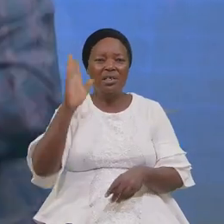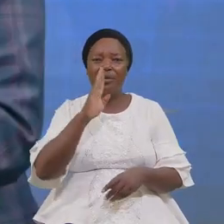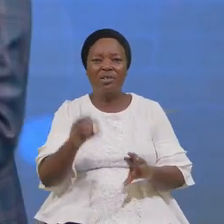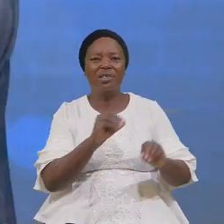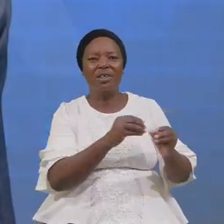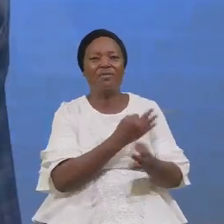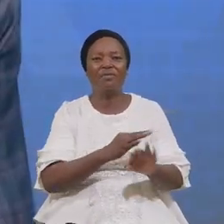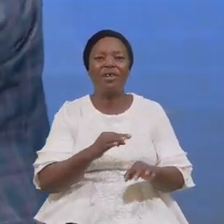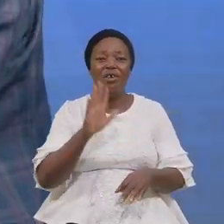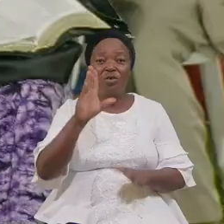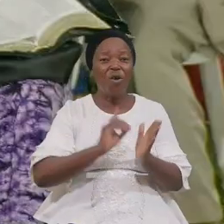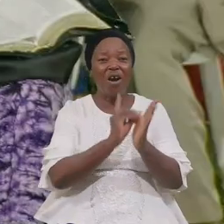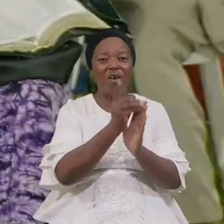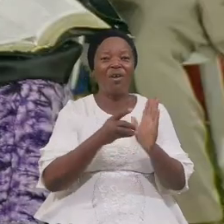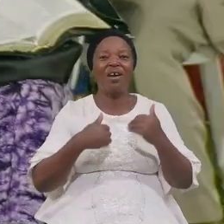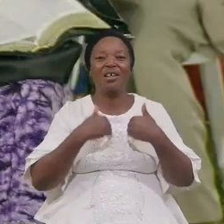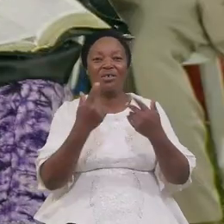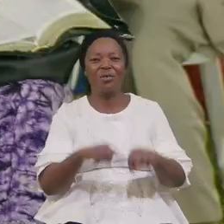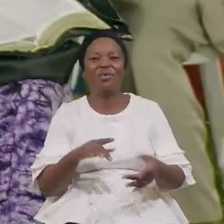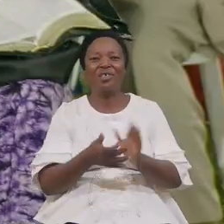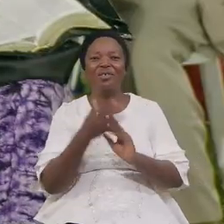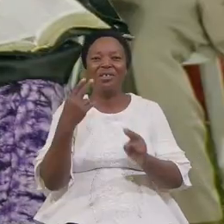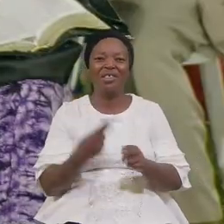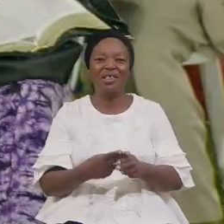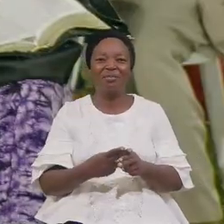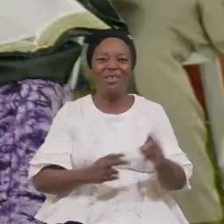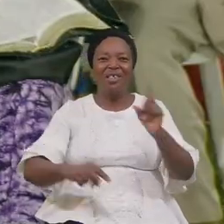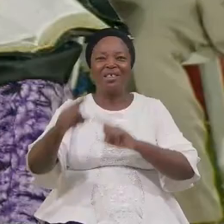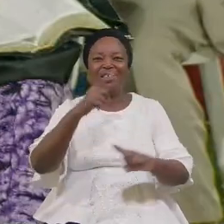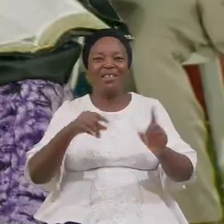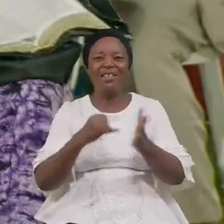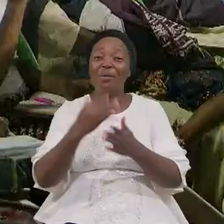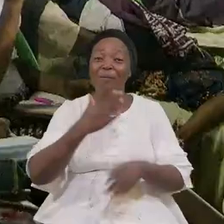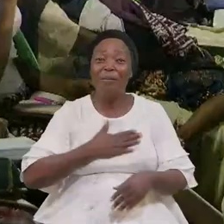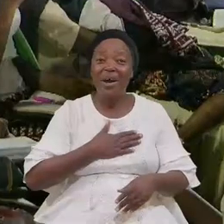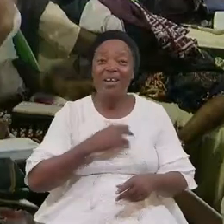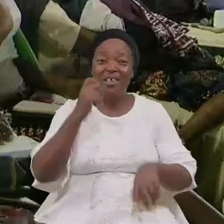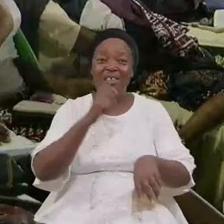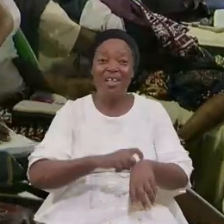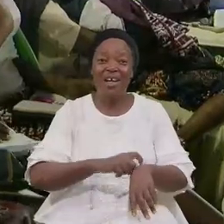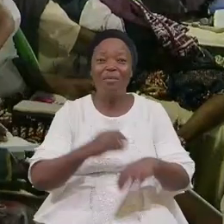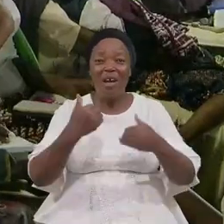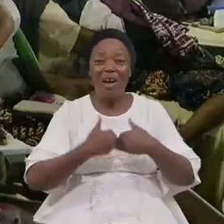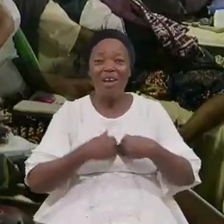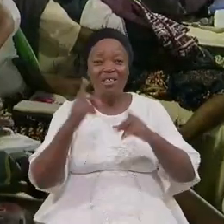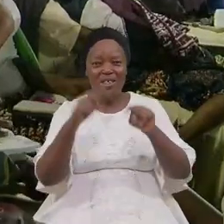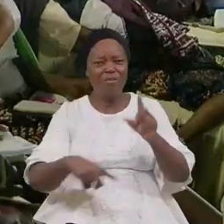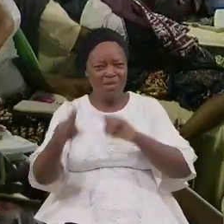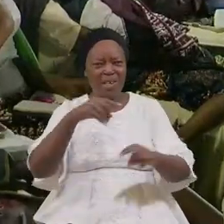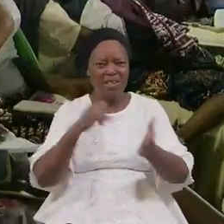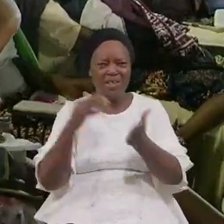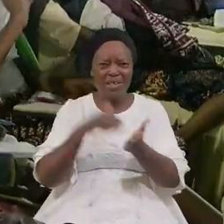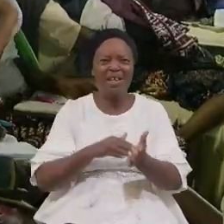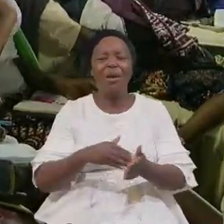Your hour has come. My time has come. Say that, my